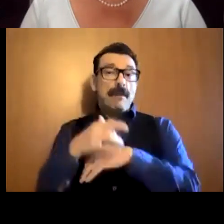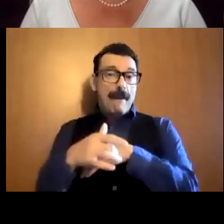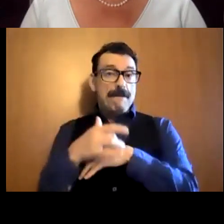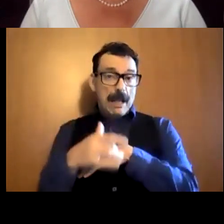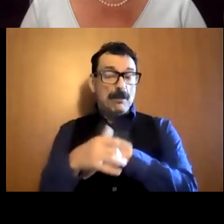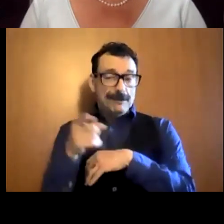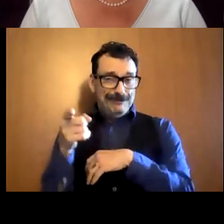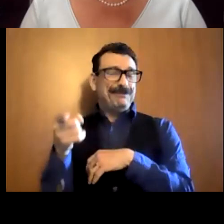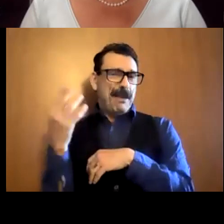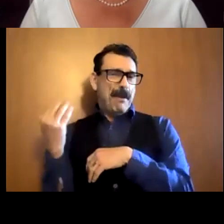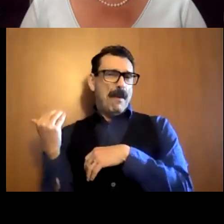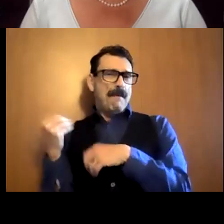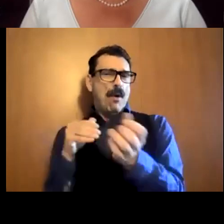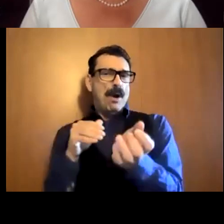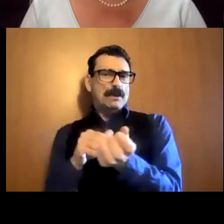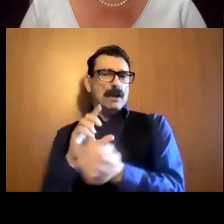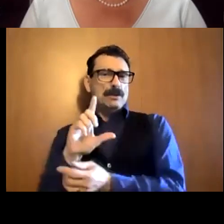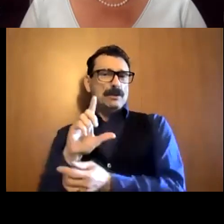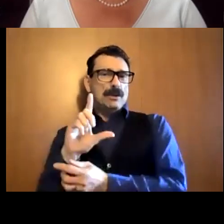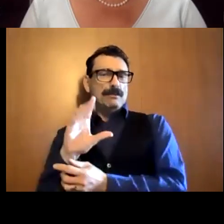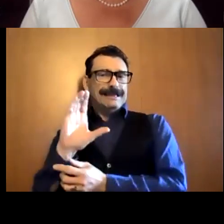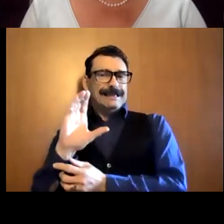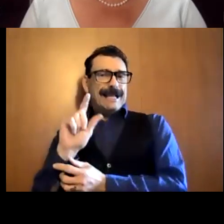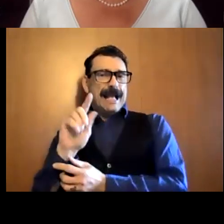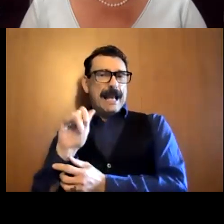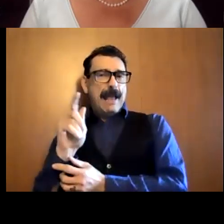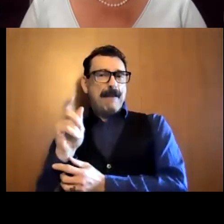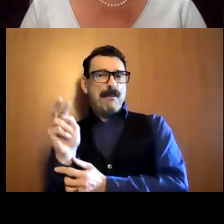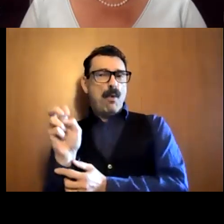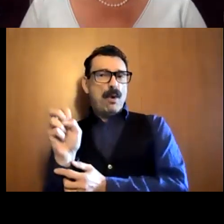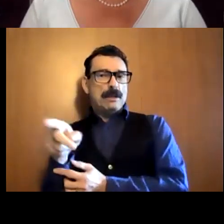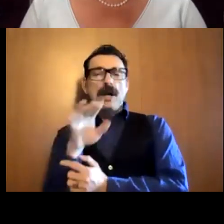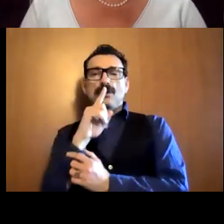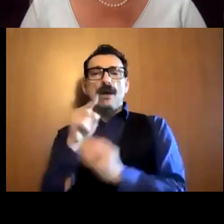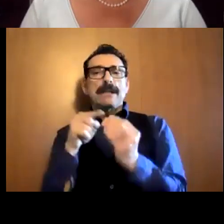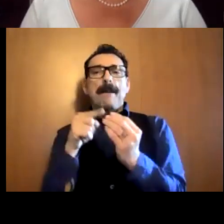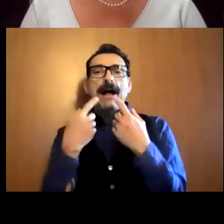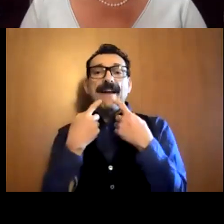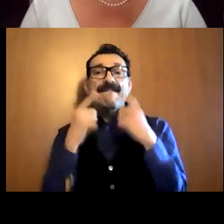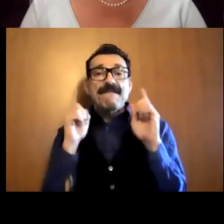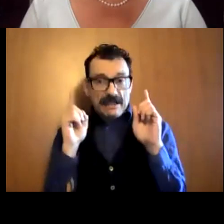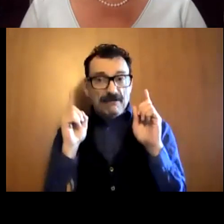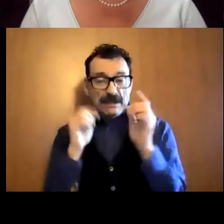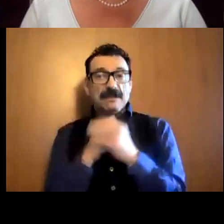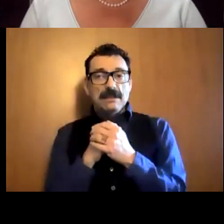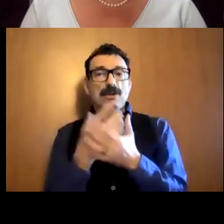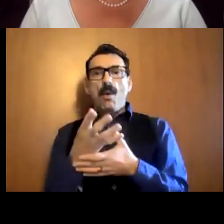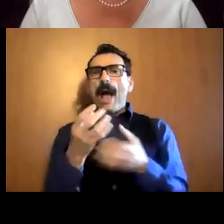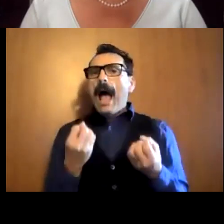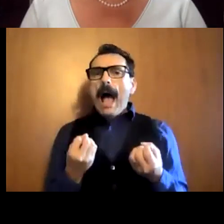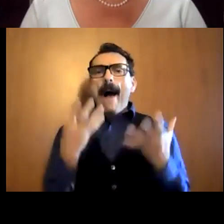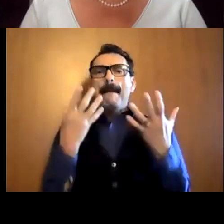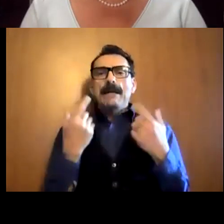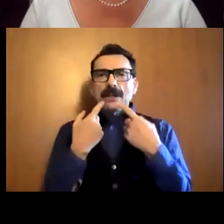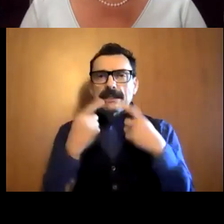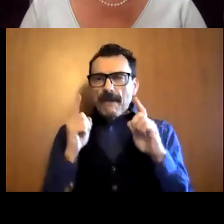mentioned, talking about the efficacy. So how effective is the vaccine, and emphasizing